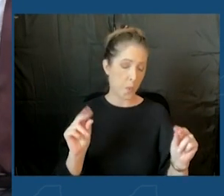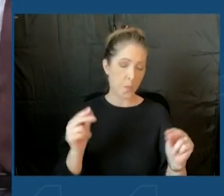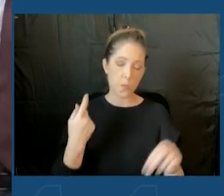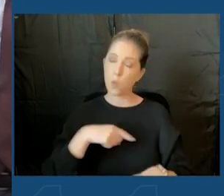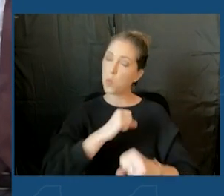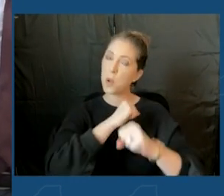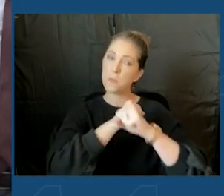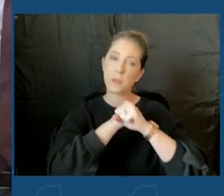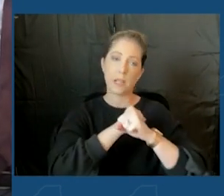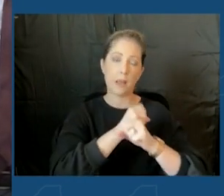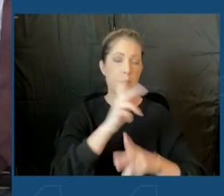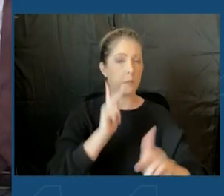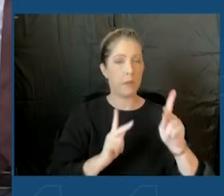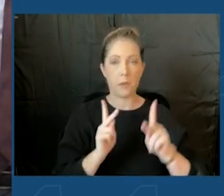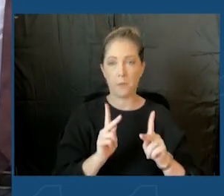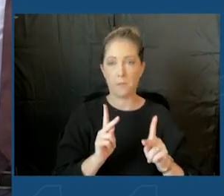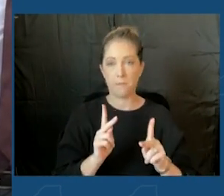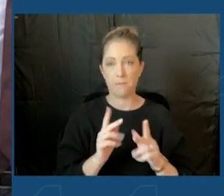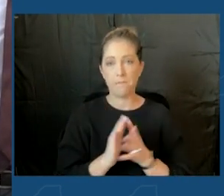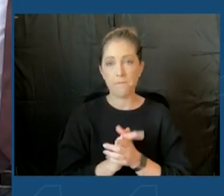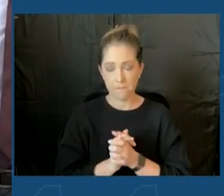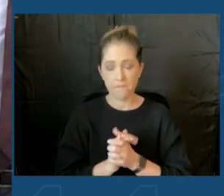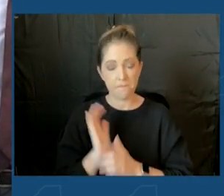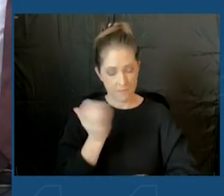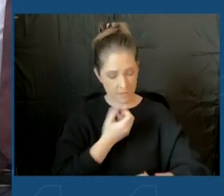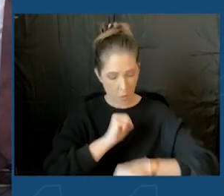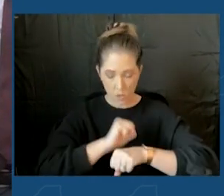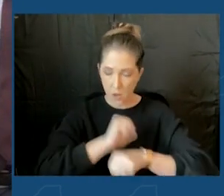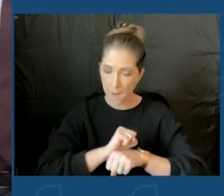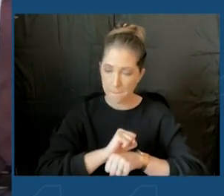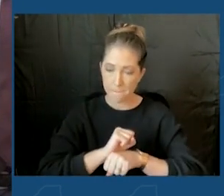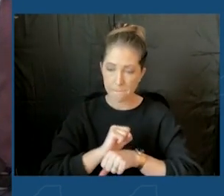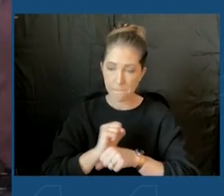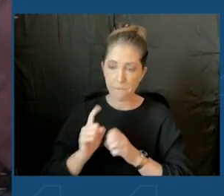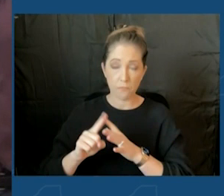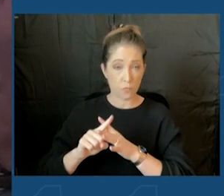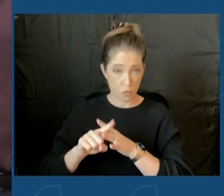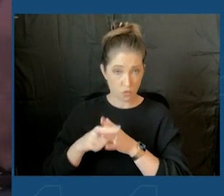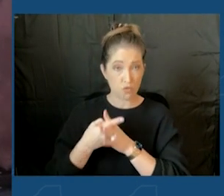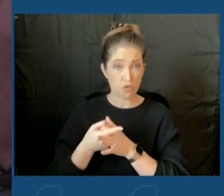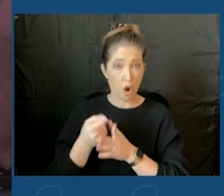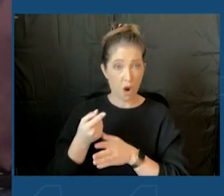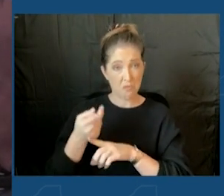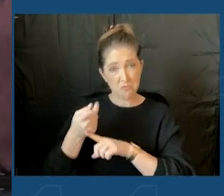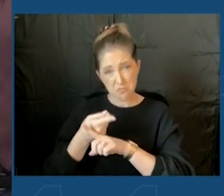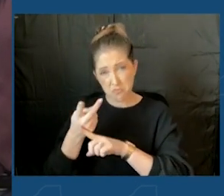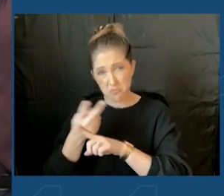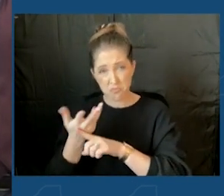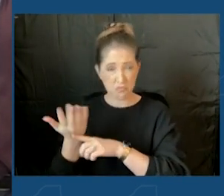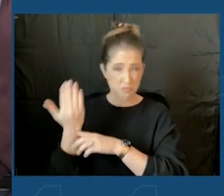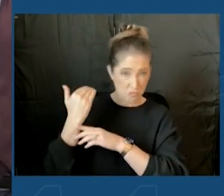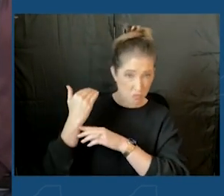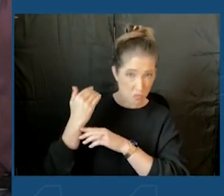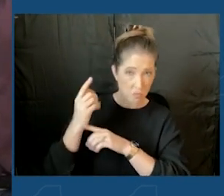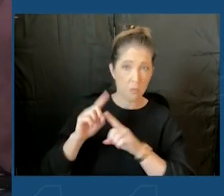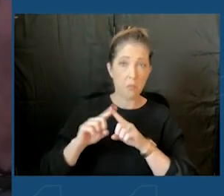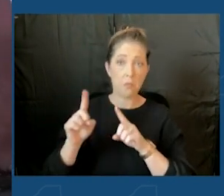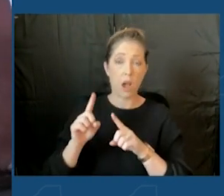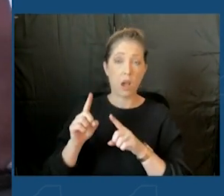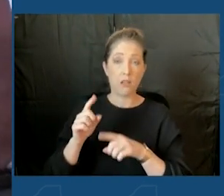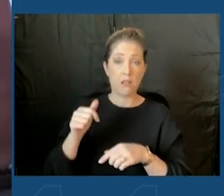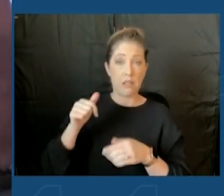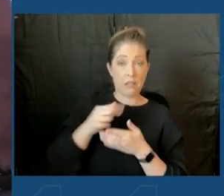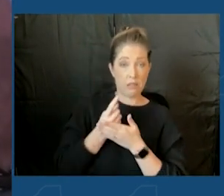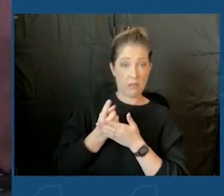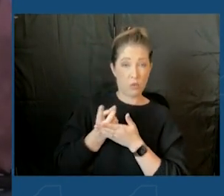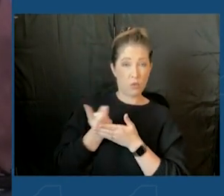we're charged with protecting. And it started months ago, but it's continuing with a reminder of what happened this past Tuesday, 2 Tuesdays